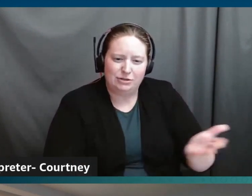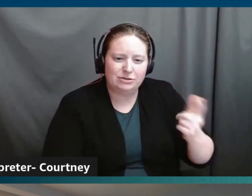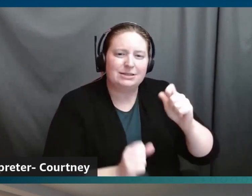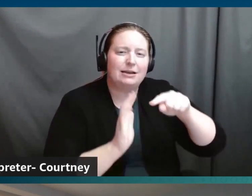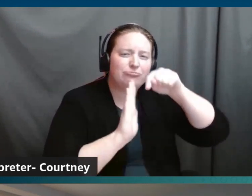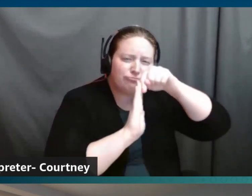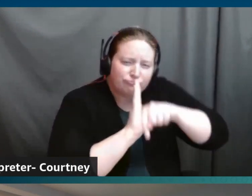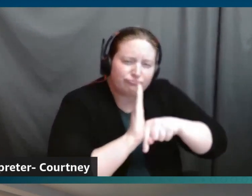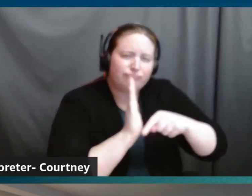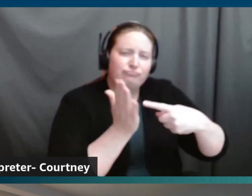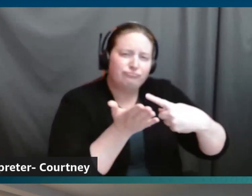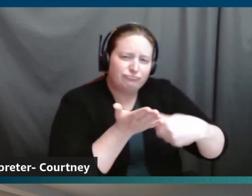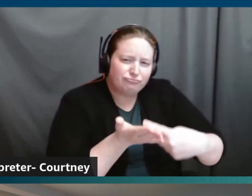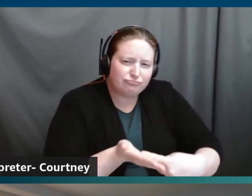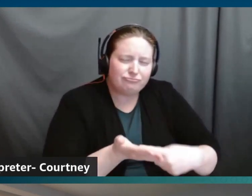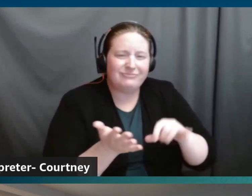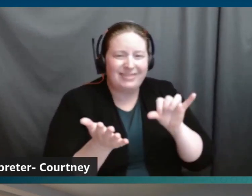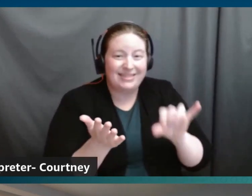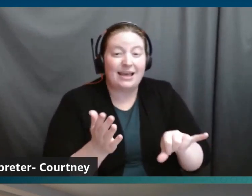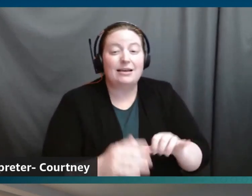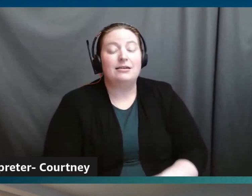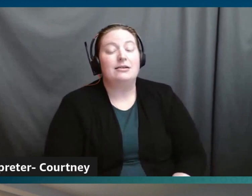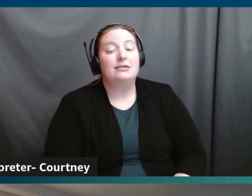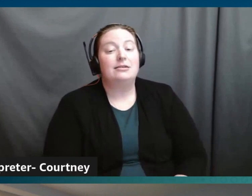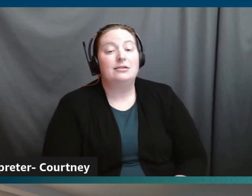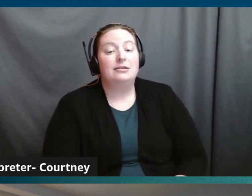that. Bio-based materials, so